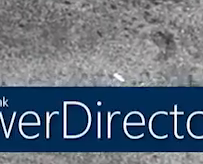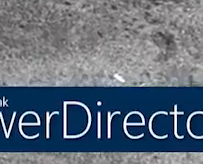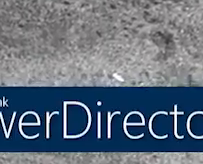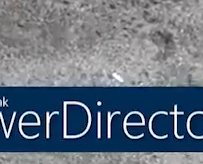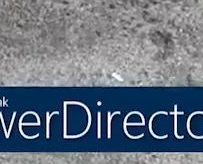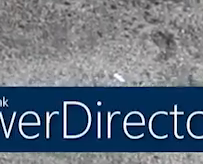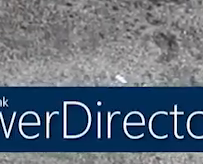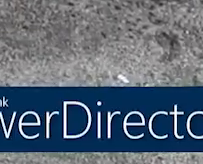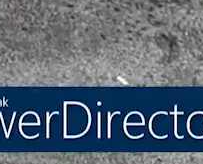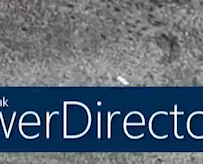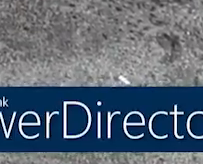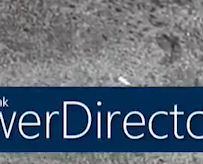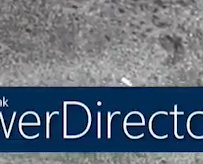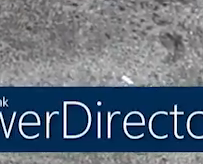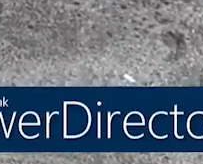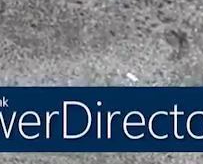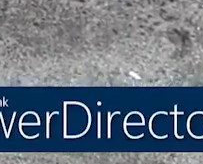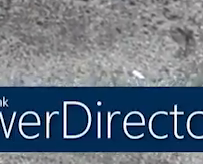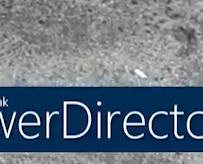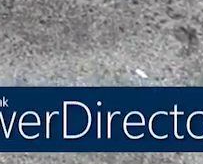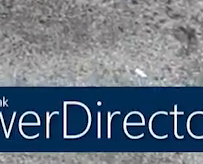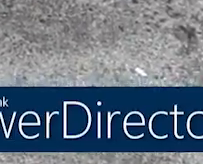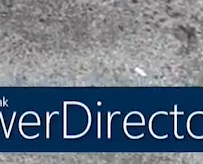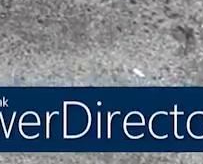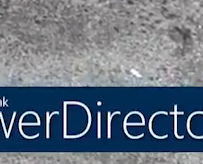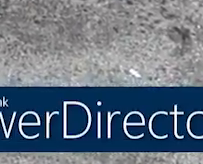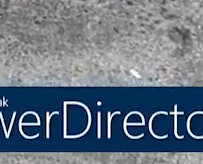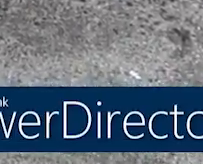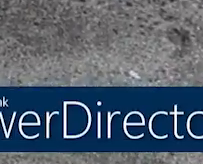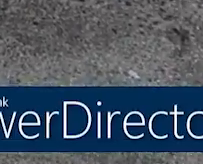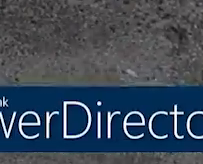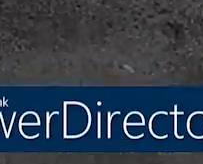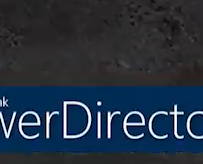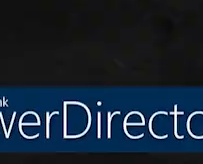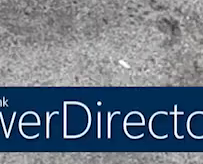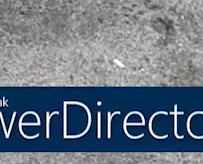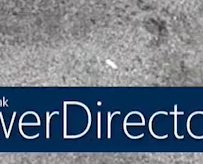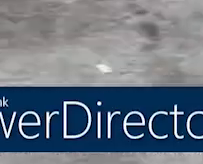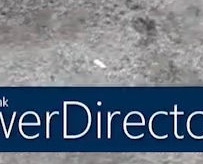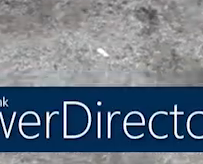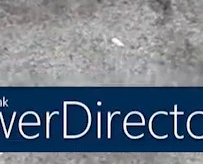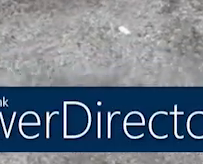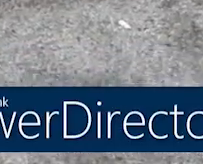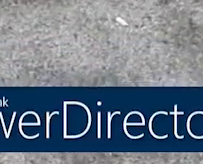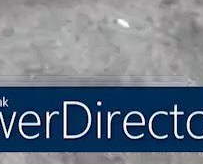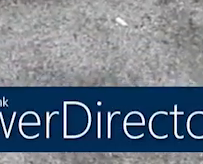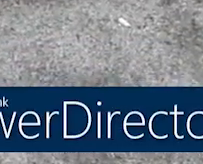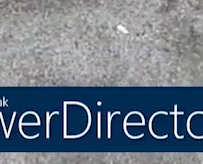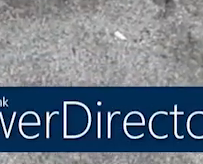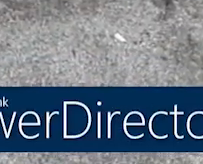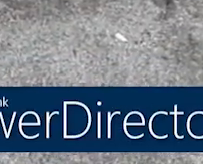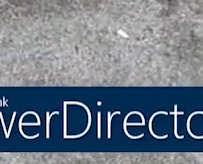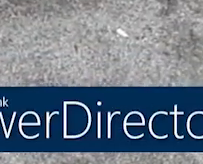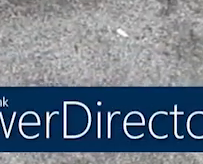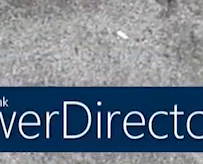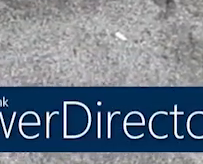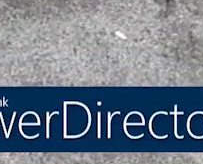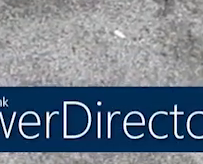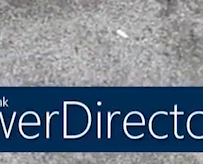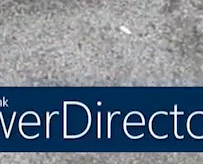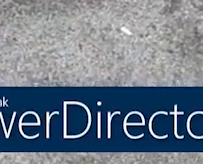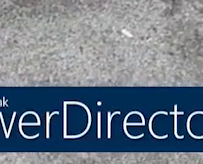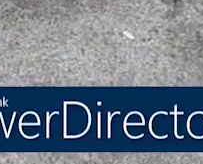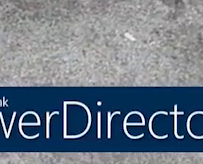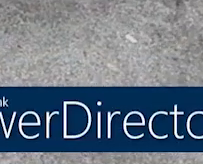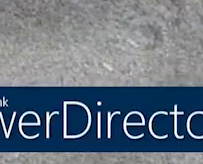Third step, fill the karahay with growing media. Fourth step, roast the